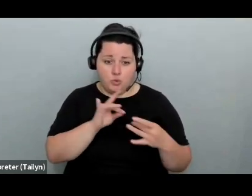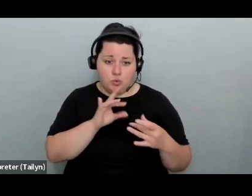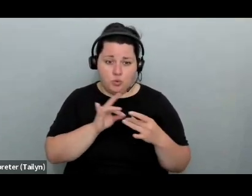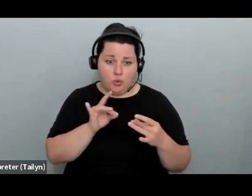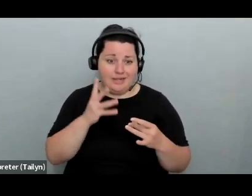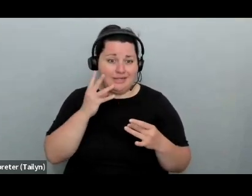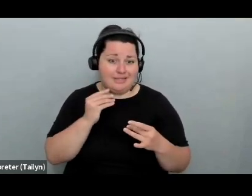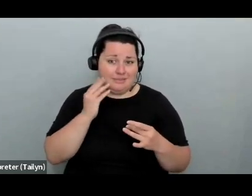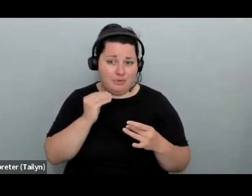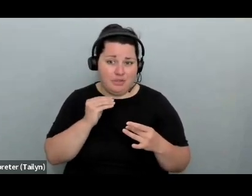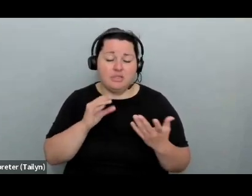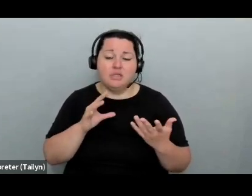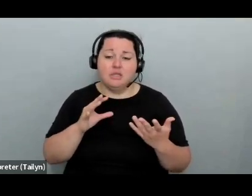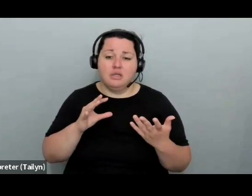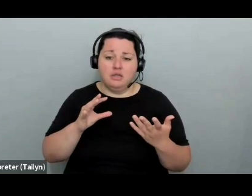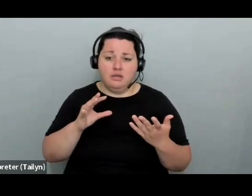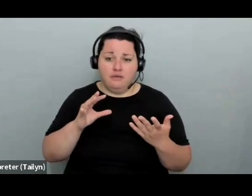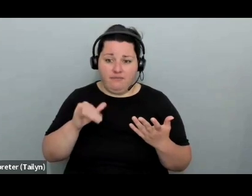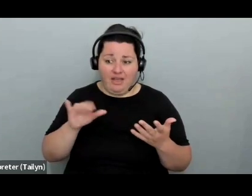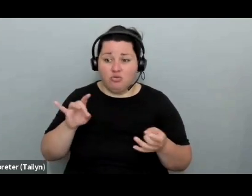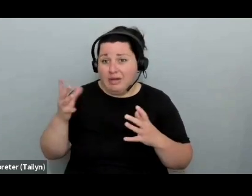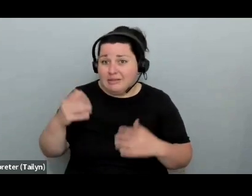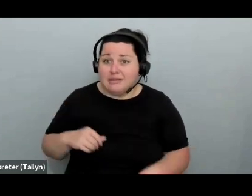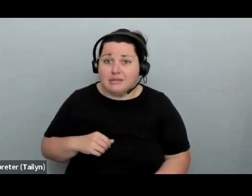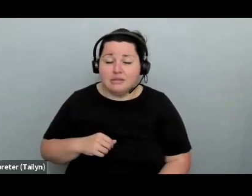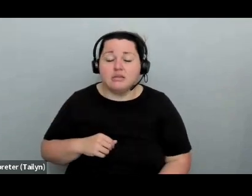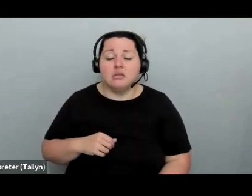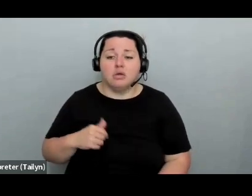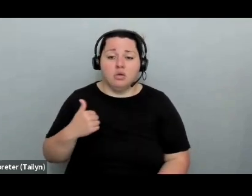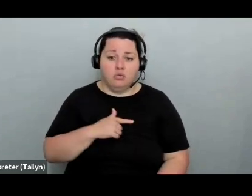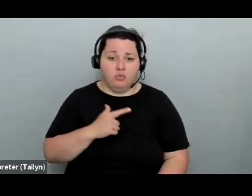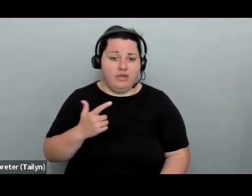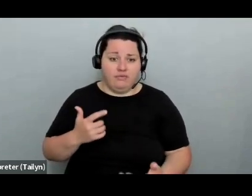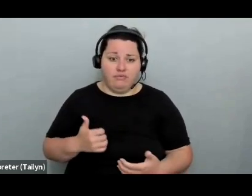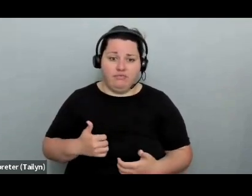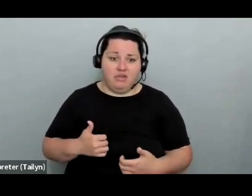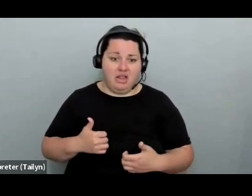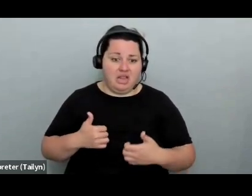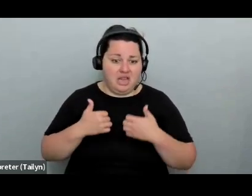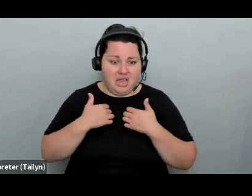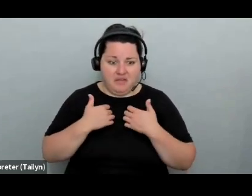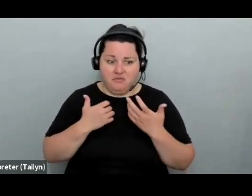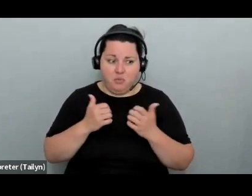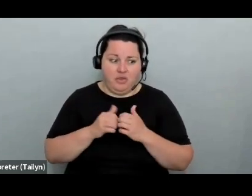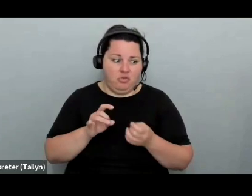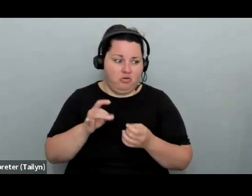journey is one of crisis. We have lived in and out of crisis.